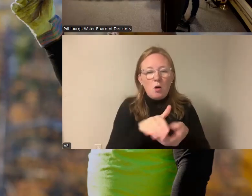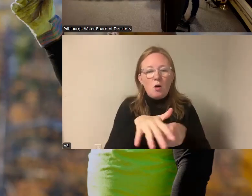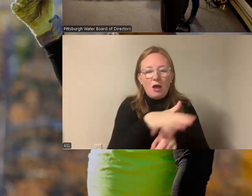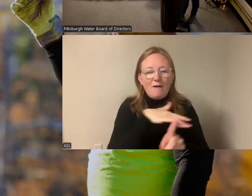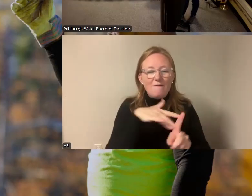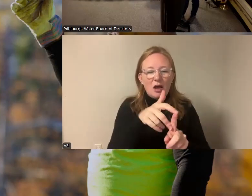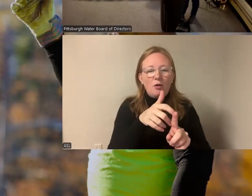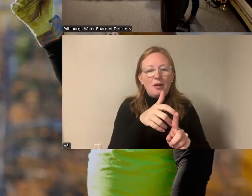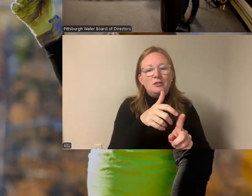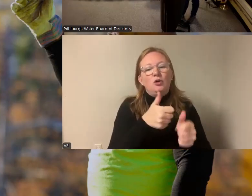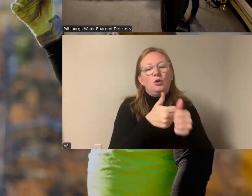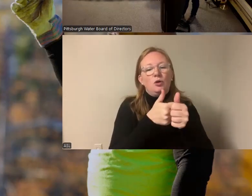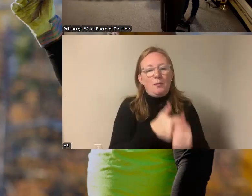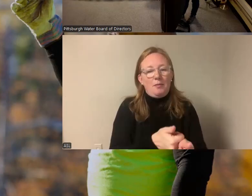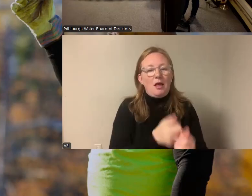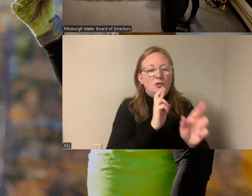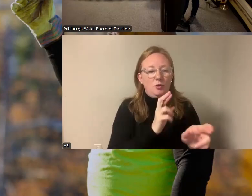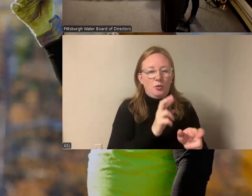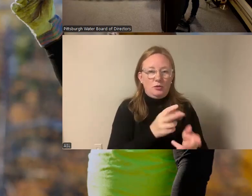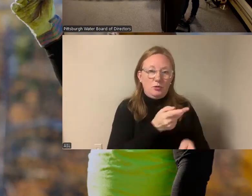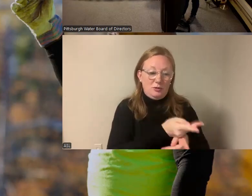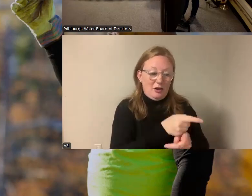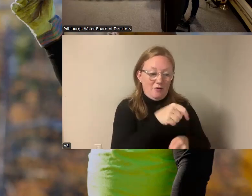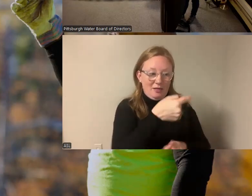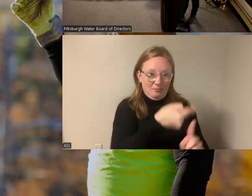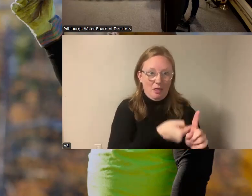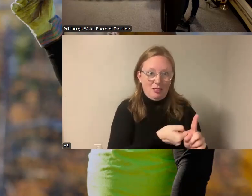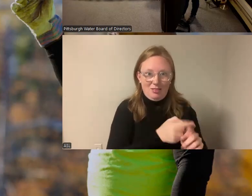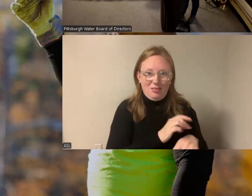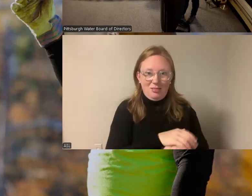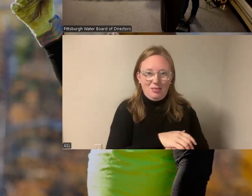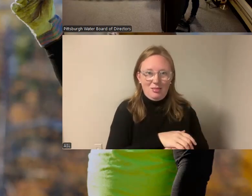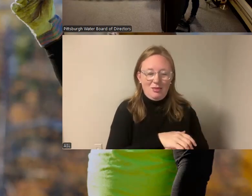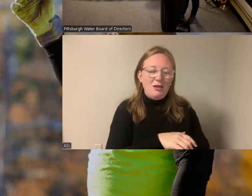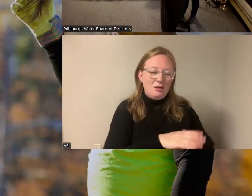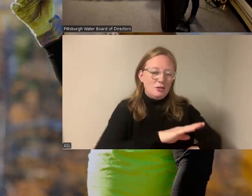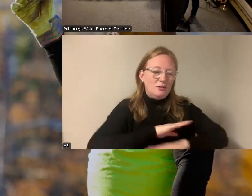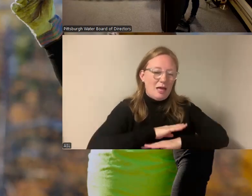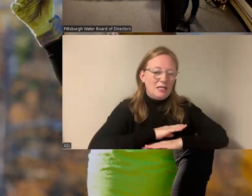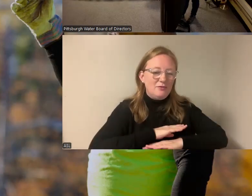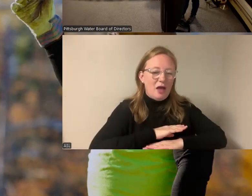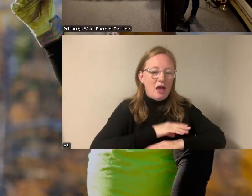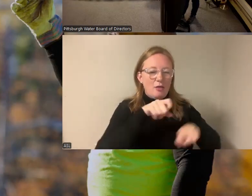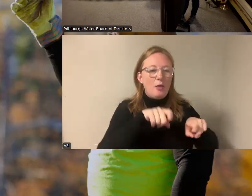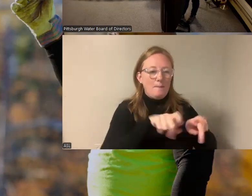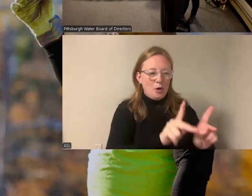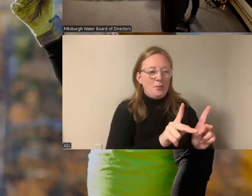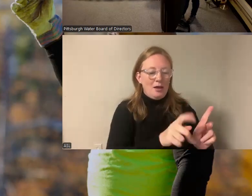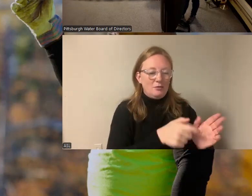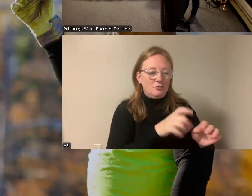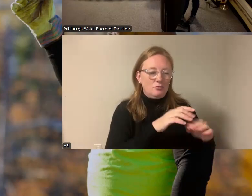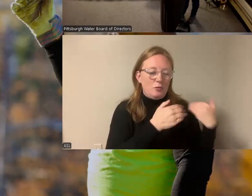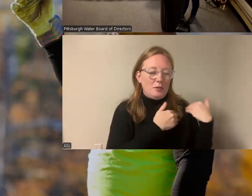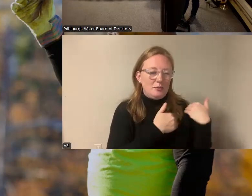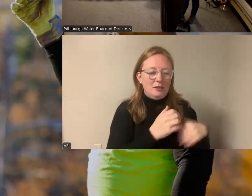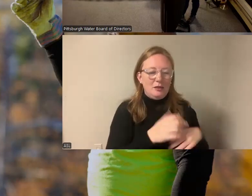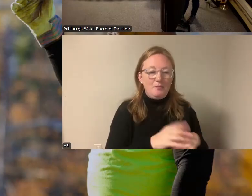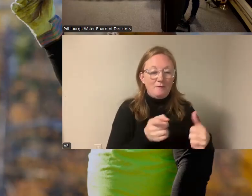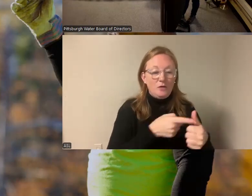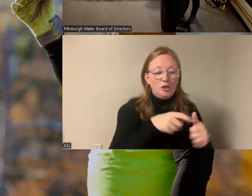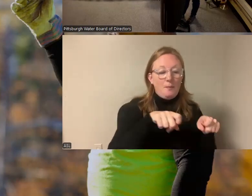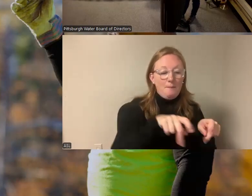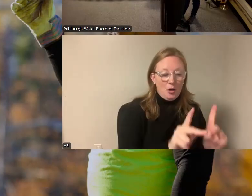reports that we are taking care of this month to fulfill some of our permit obligations. The first is our permit